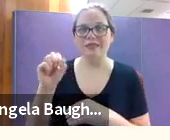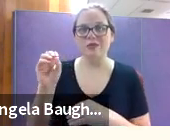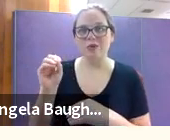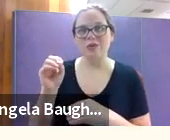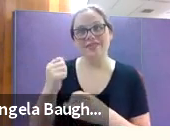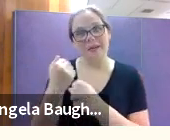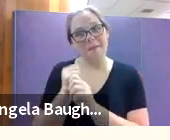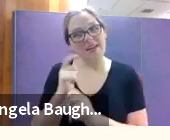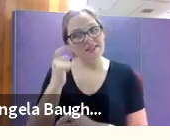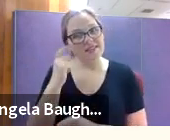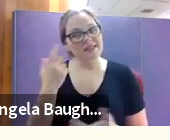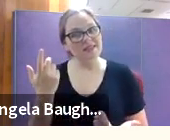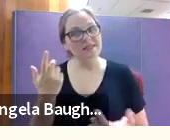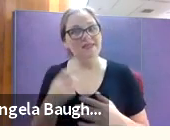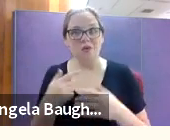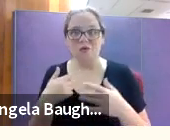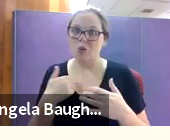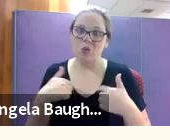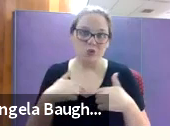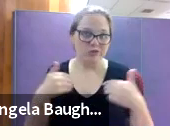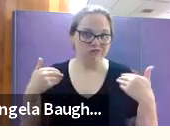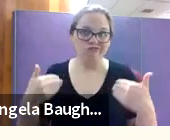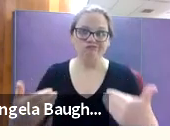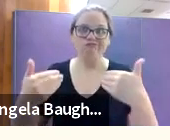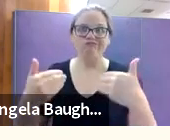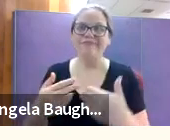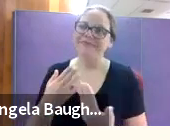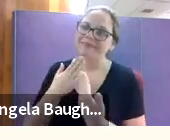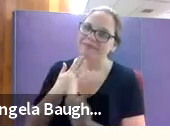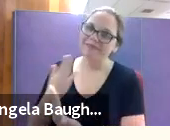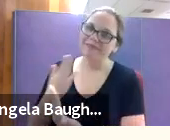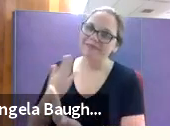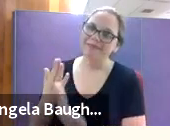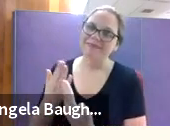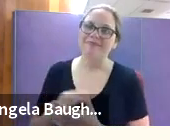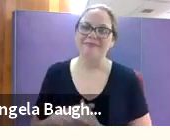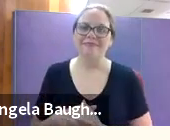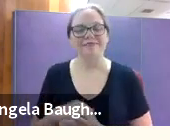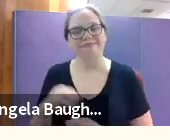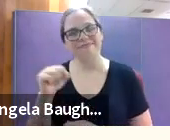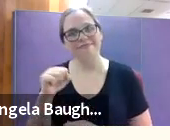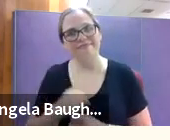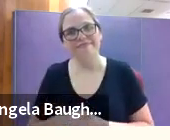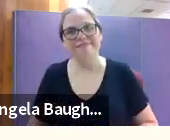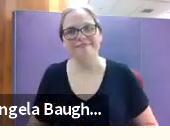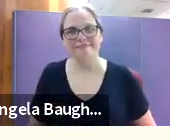sense. And we Good just job. did it. Thanks. So, yes. Here, thank you.